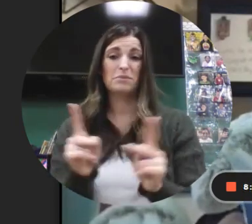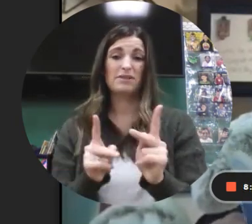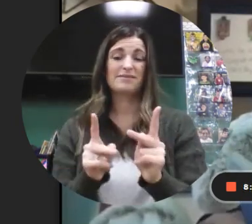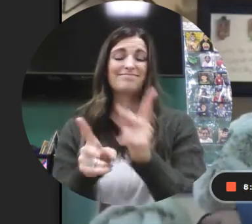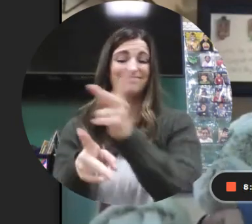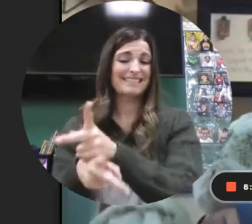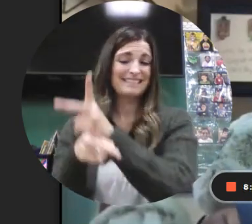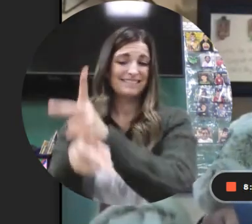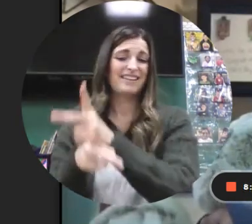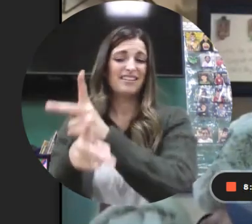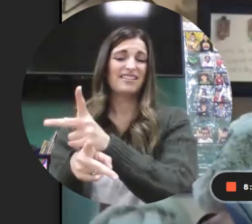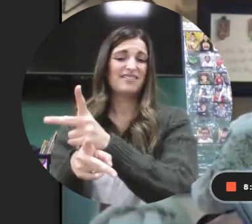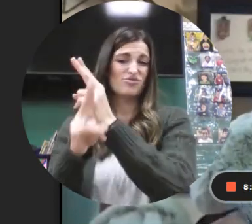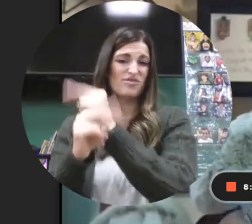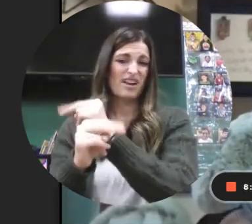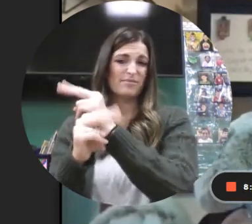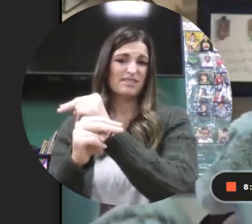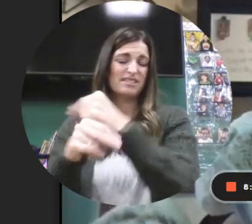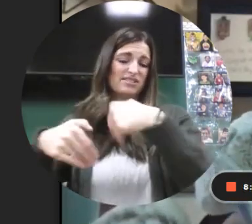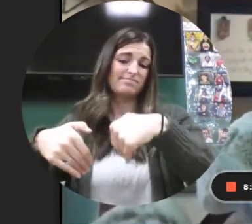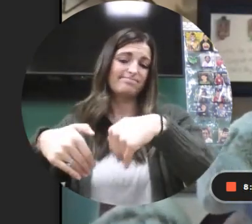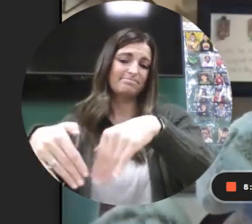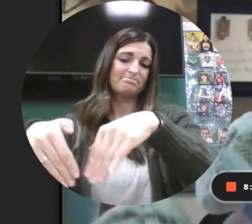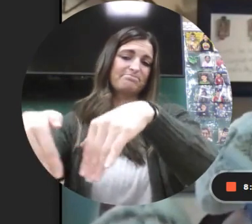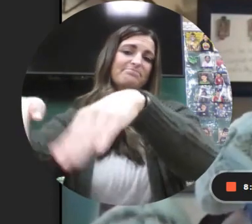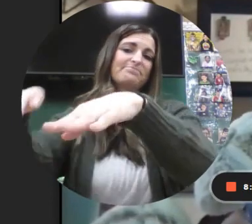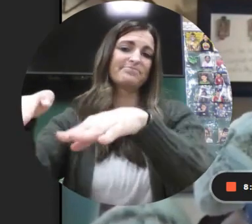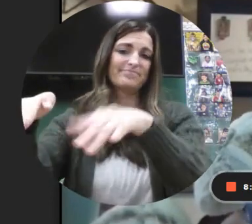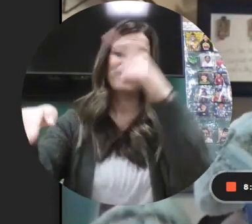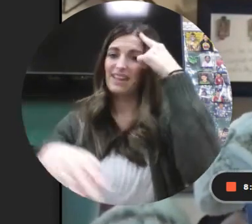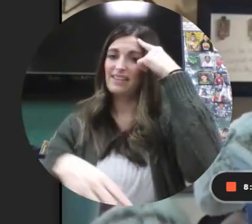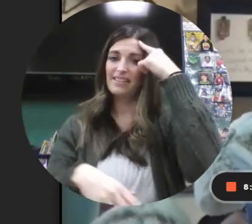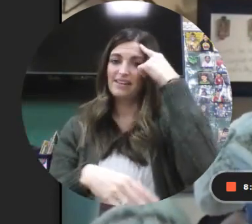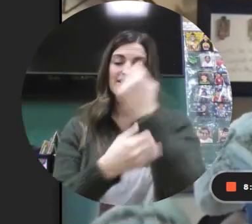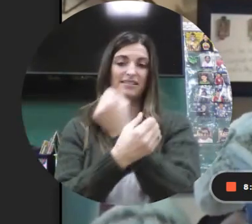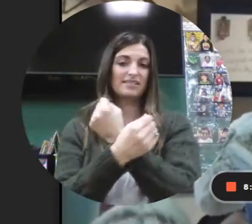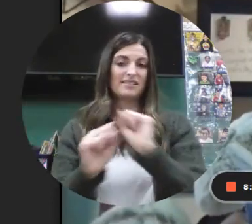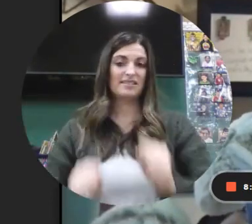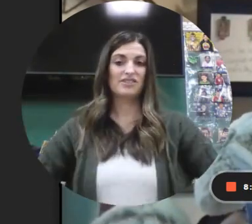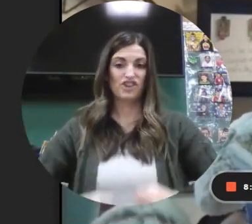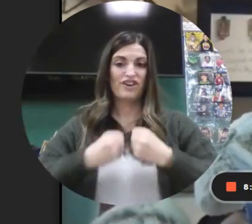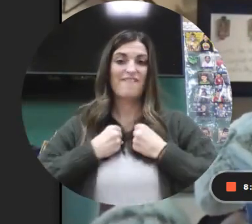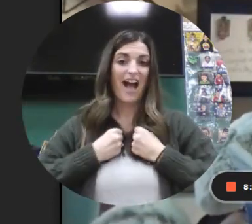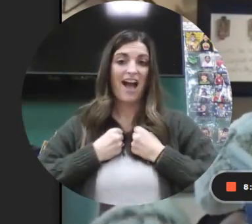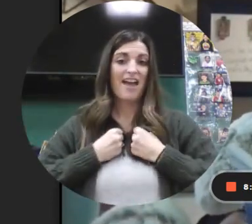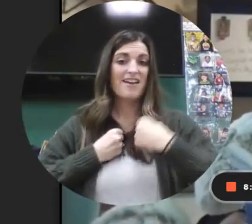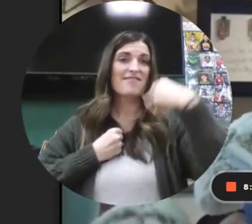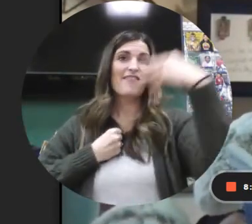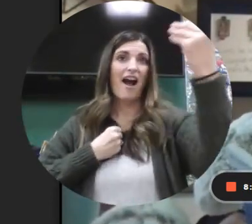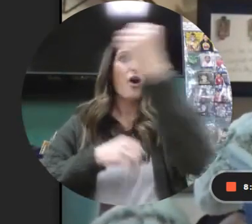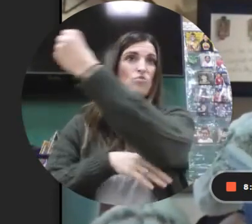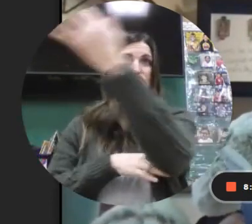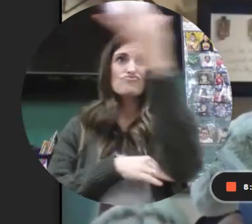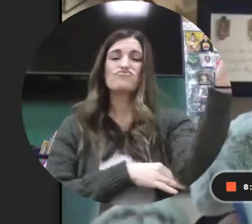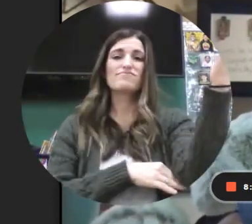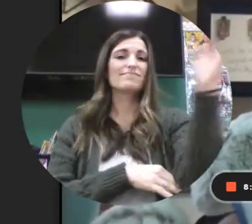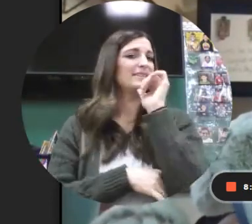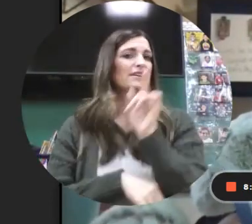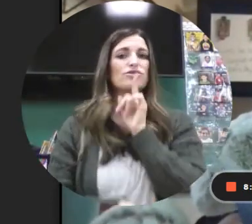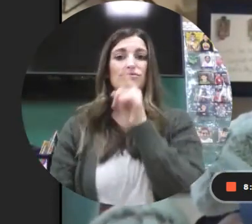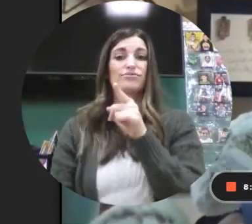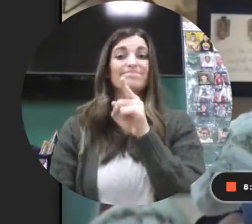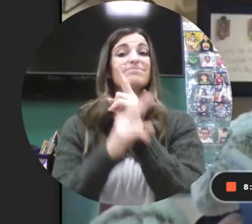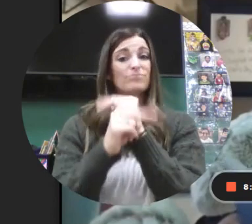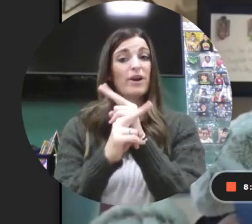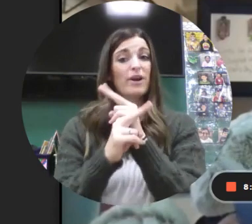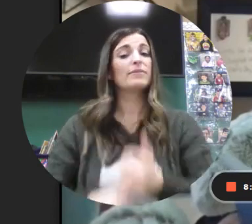pet rabbits and just let them go. They think they'll be able to survive in the wild, and that's not true. She turned to me. Rabbits